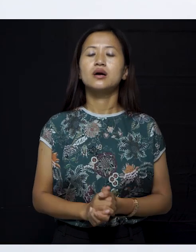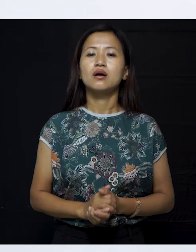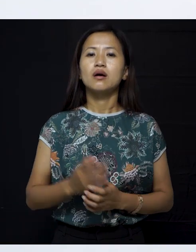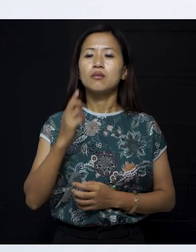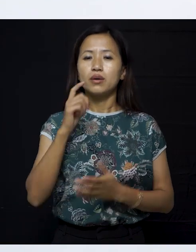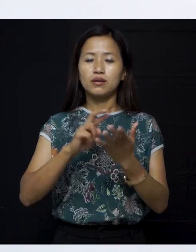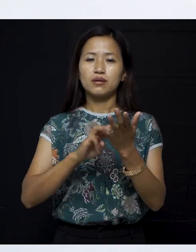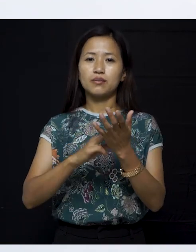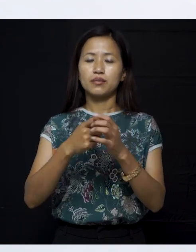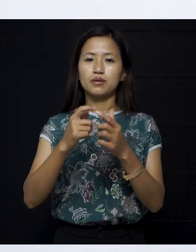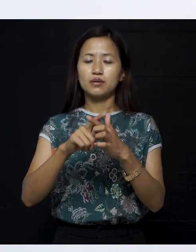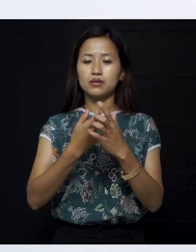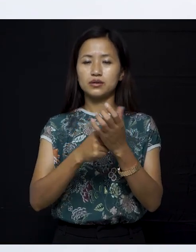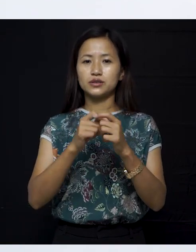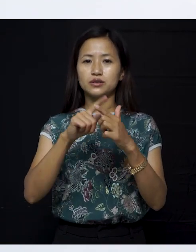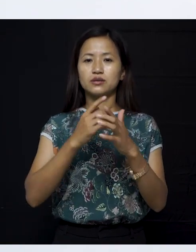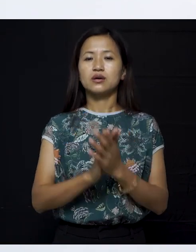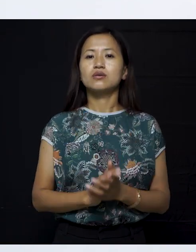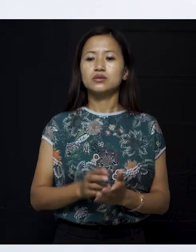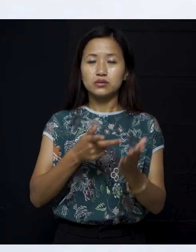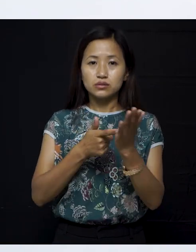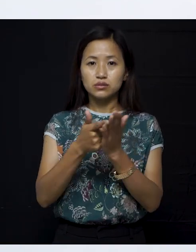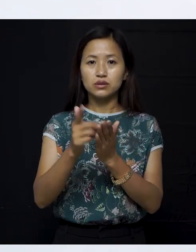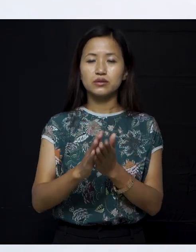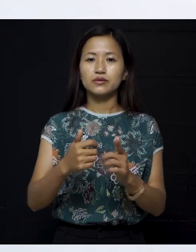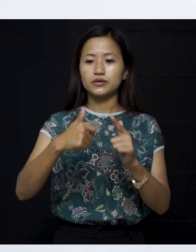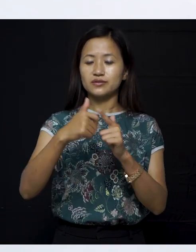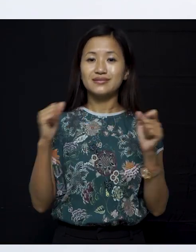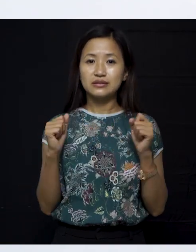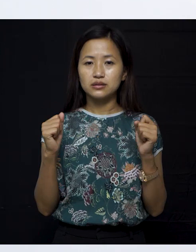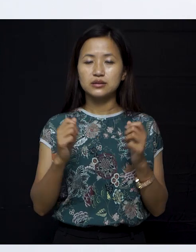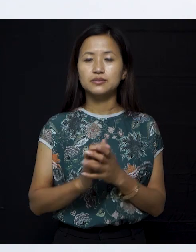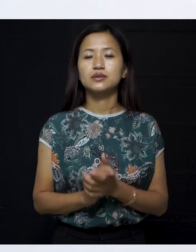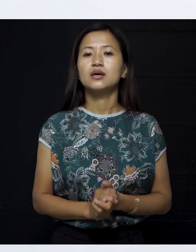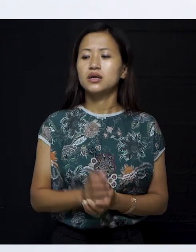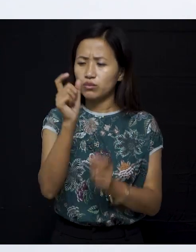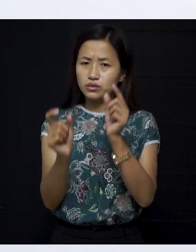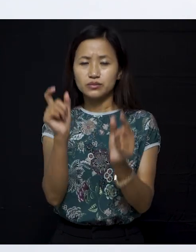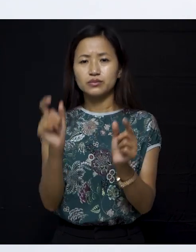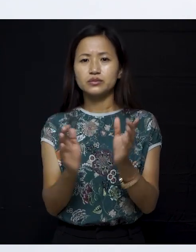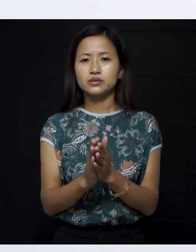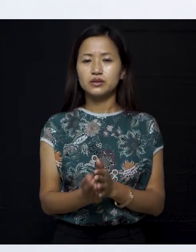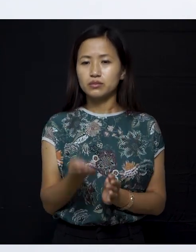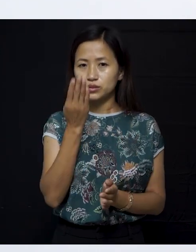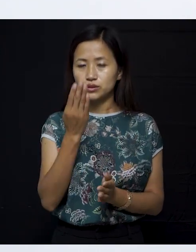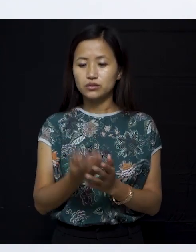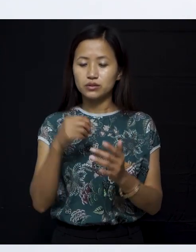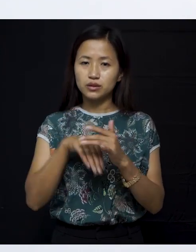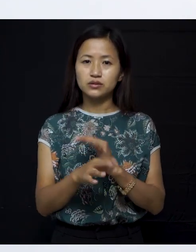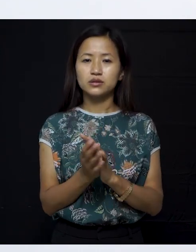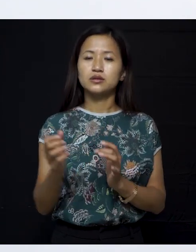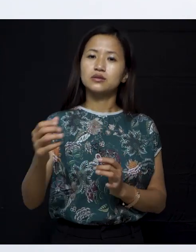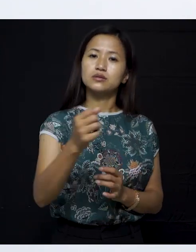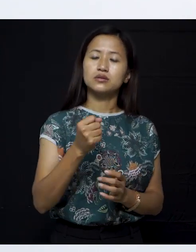the ruler of Kashmir, and most of the people, most of the Muslim communities were under his